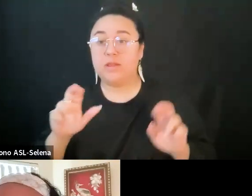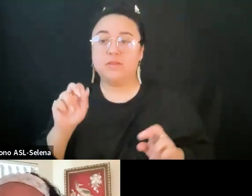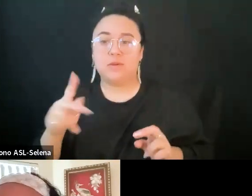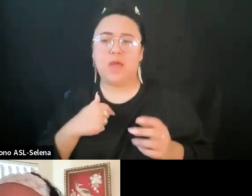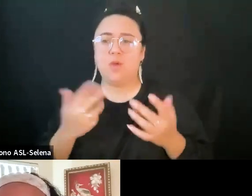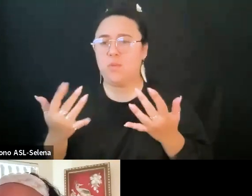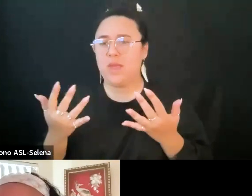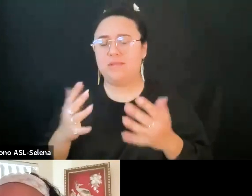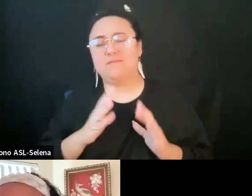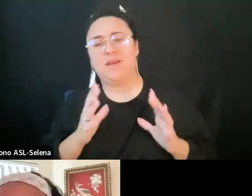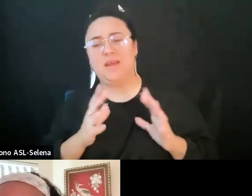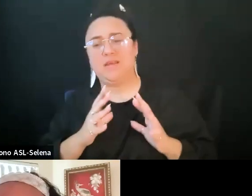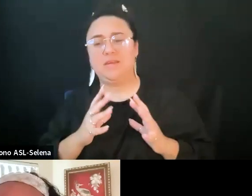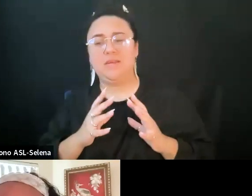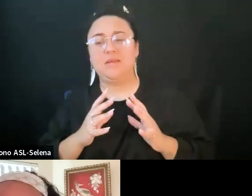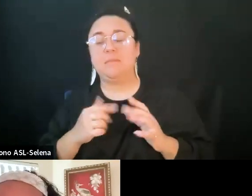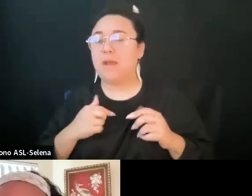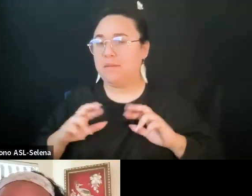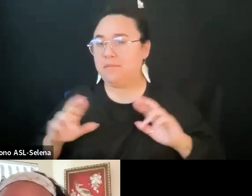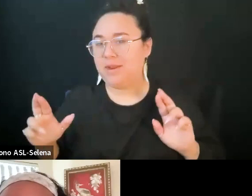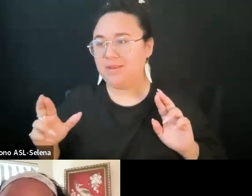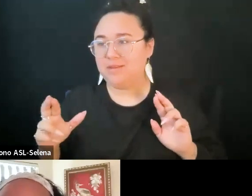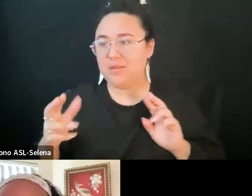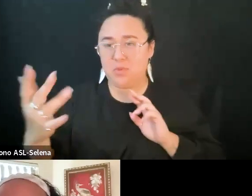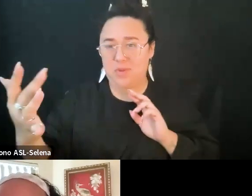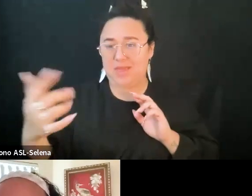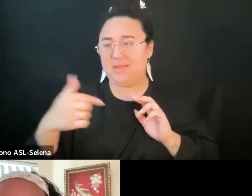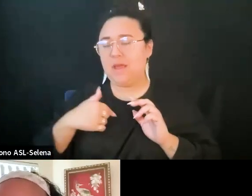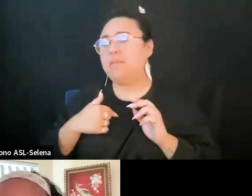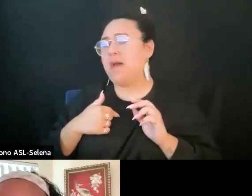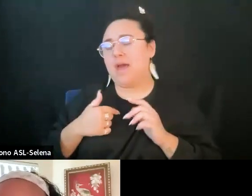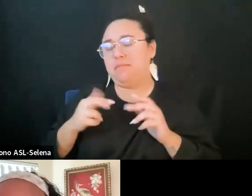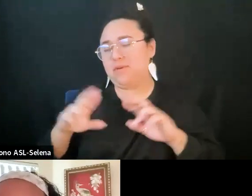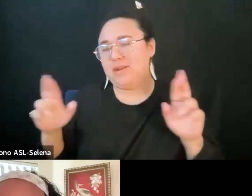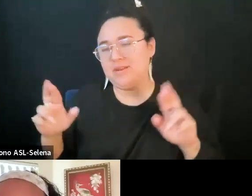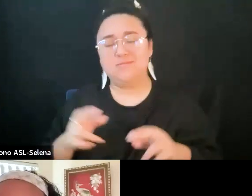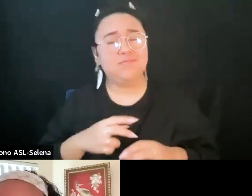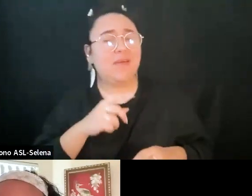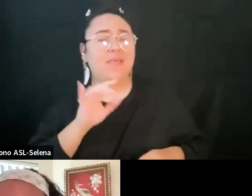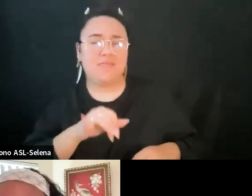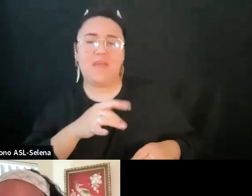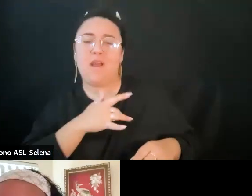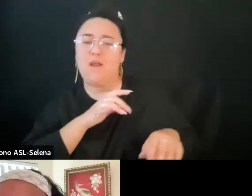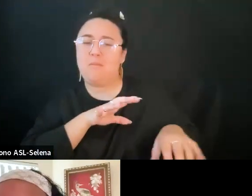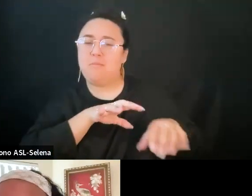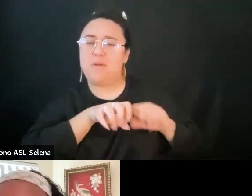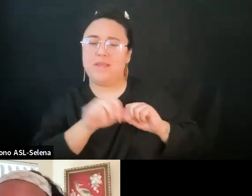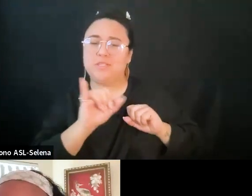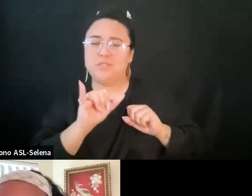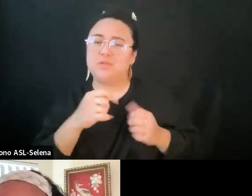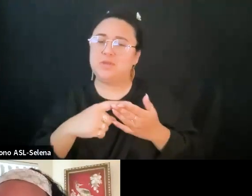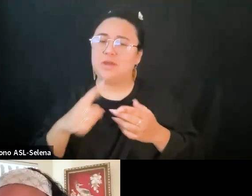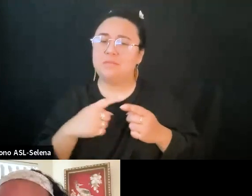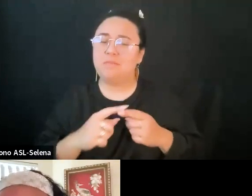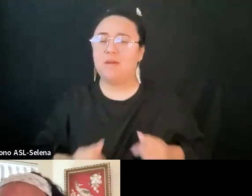or we'll wait. But I'm ready. I mean, could be heartbreak too. You talk about life and